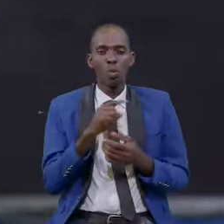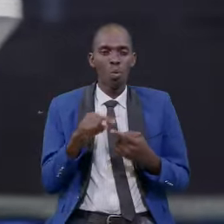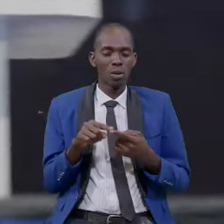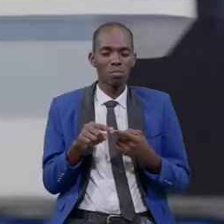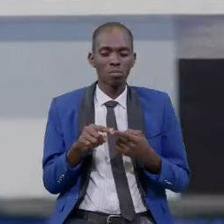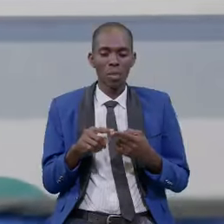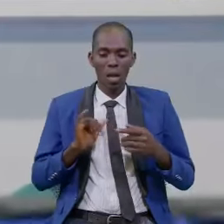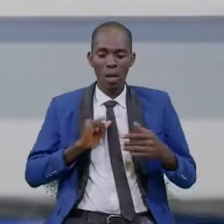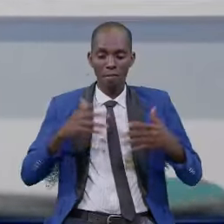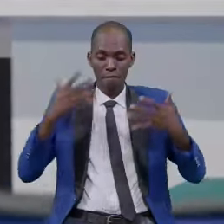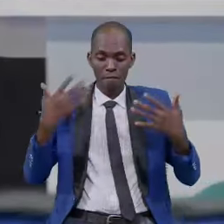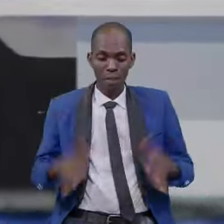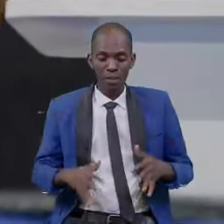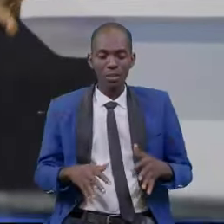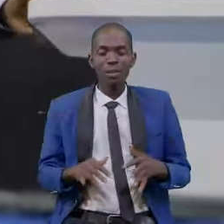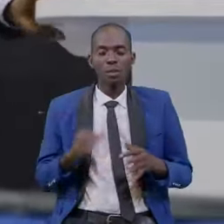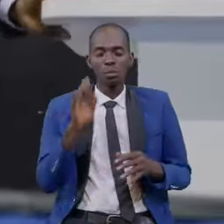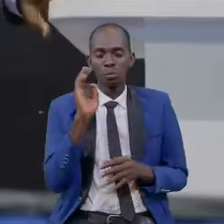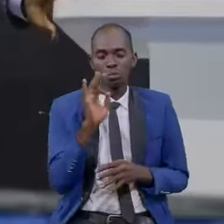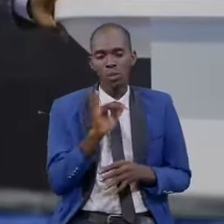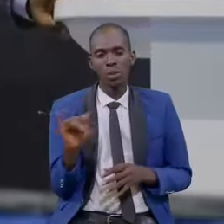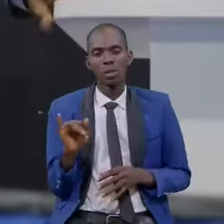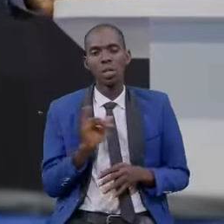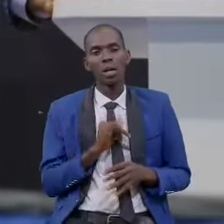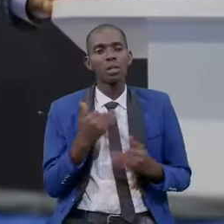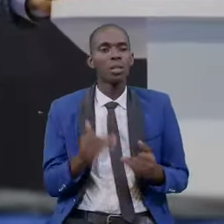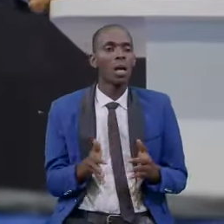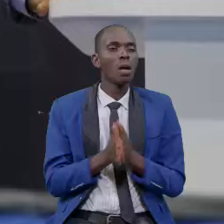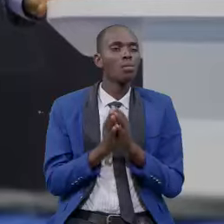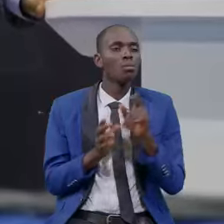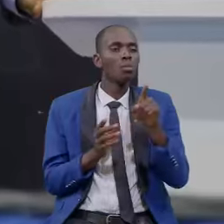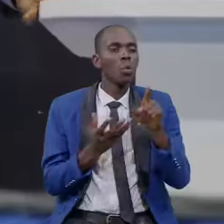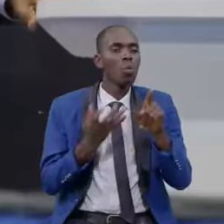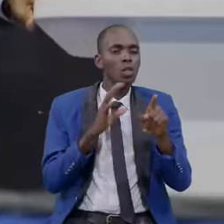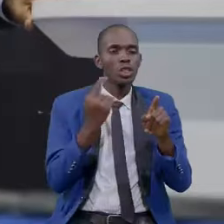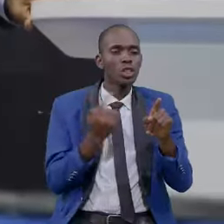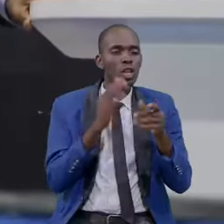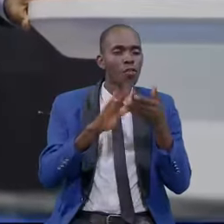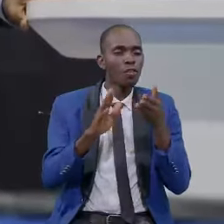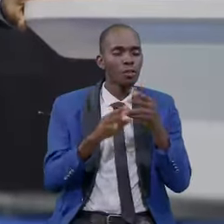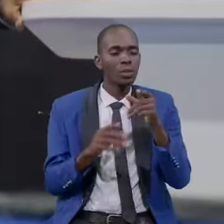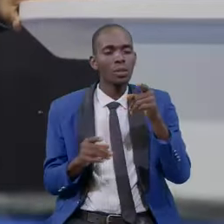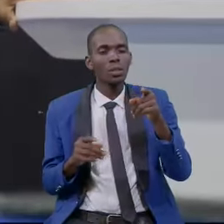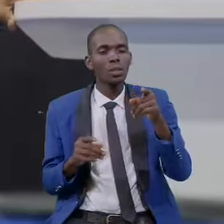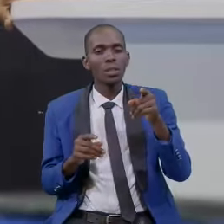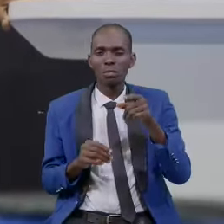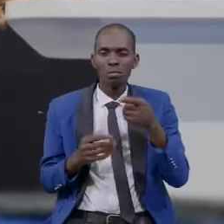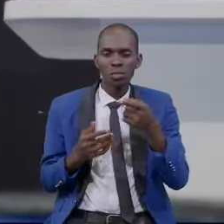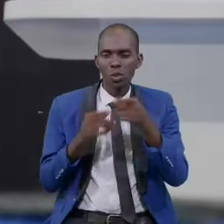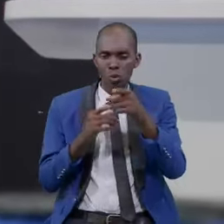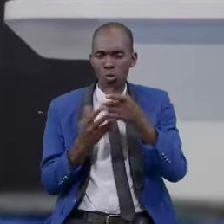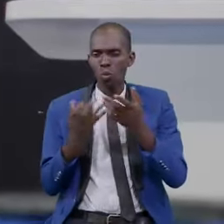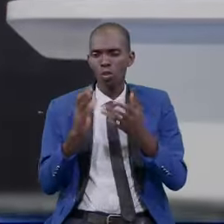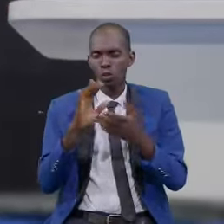preaching, I say you want your sins to be forgiven. You want your sins to be taken